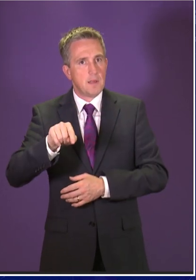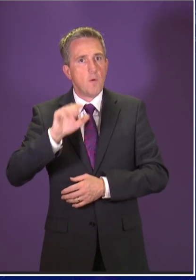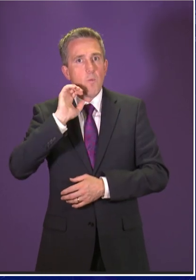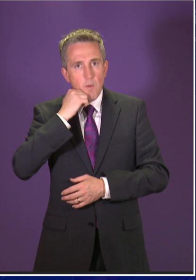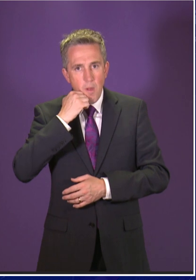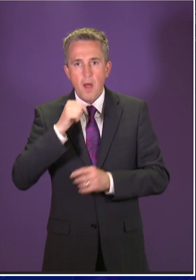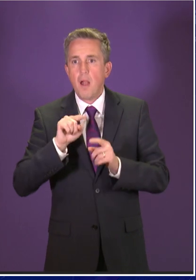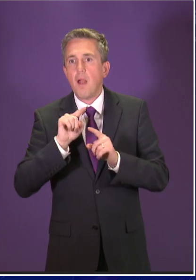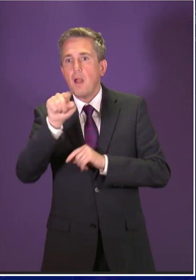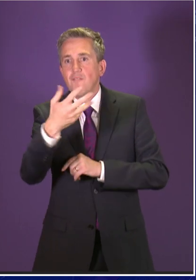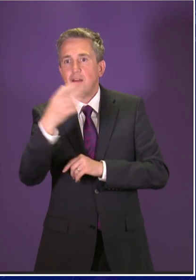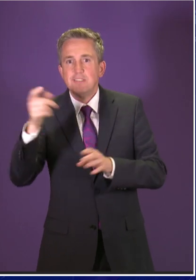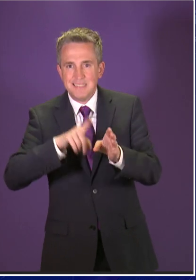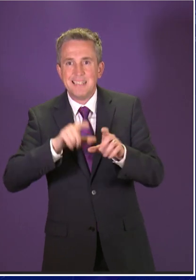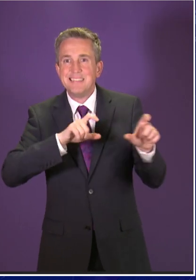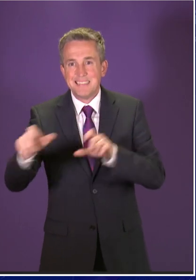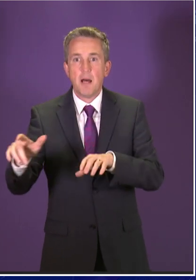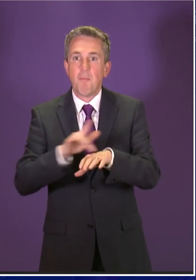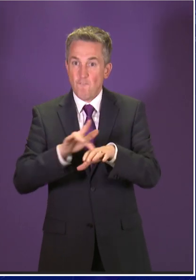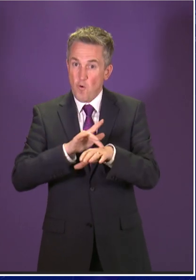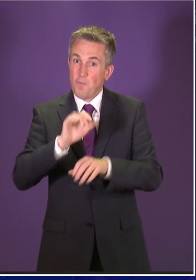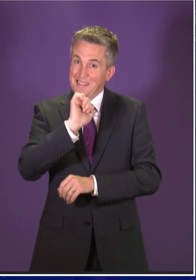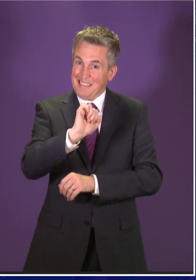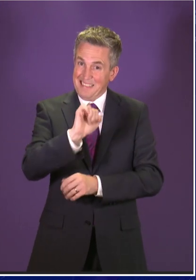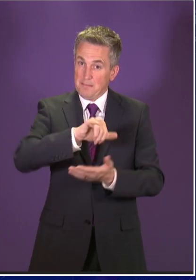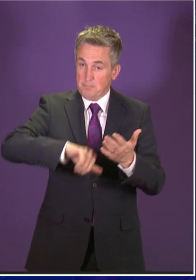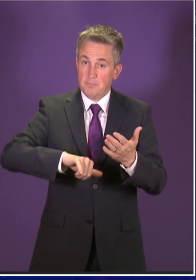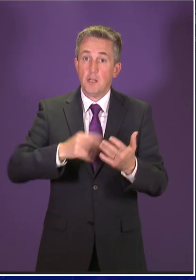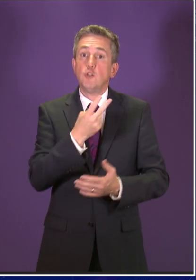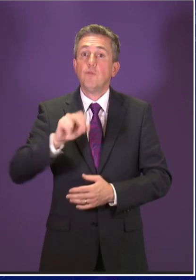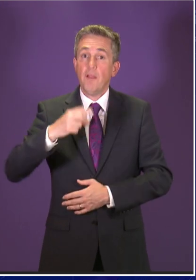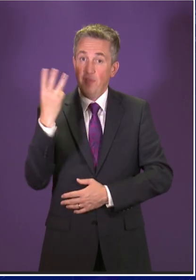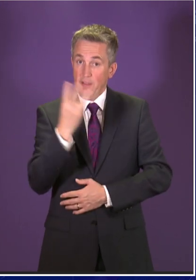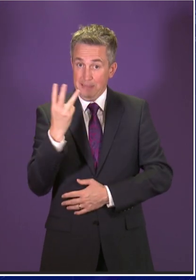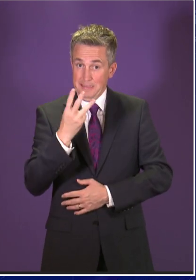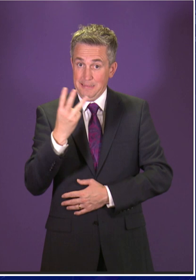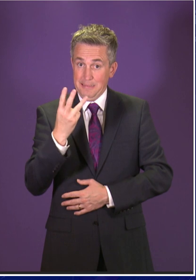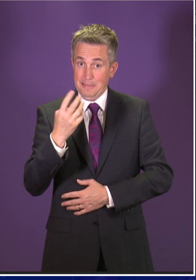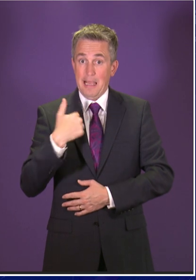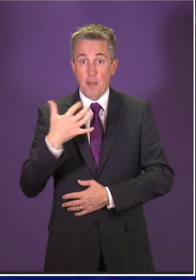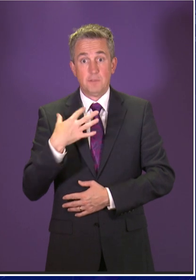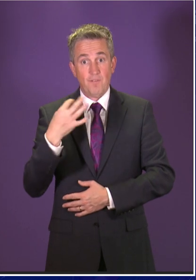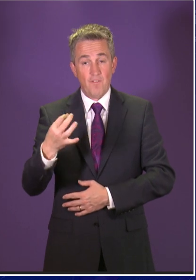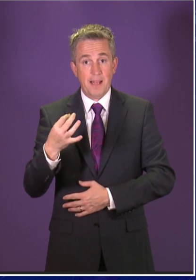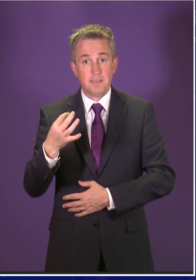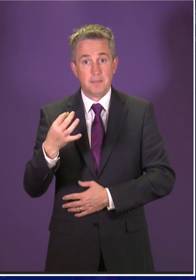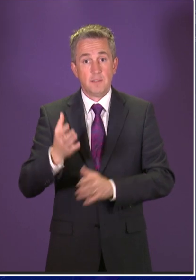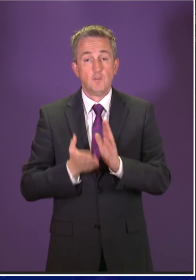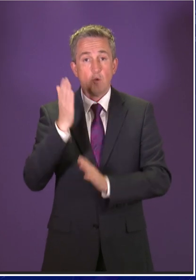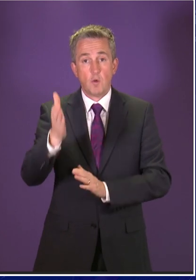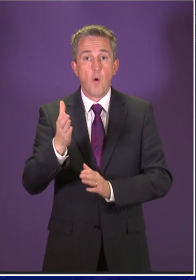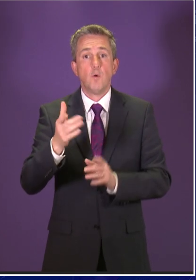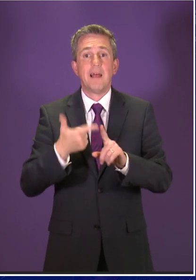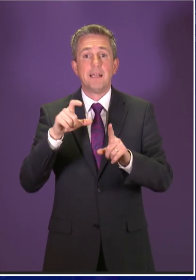plays 500 years later. In 2013, I was invited to perform Coriolanus